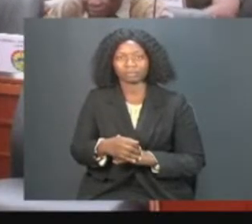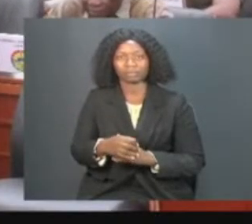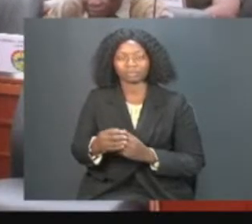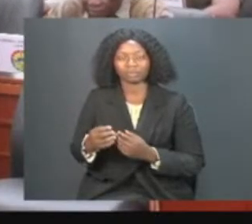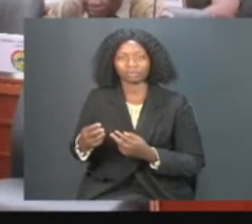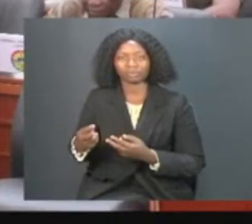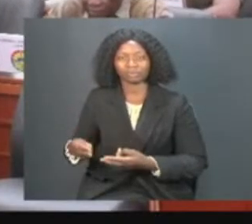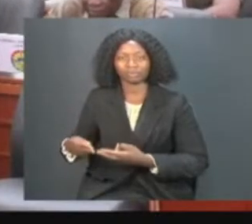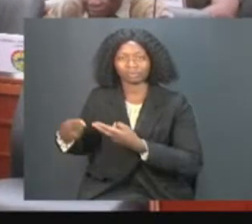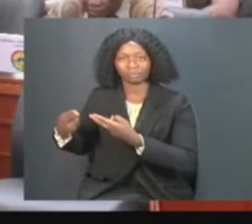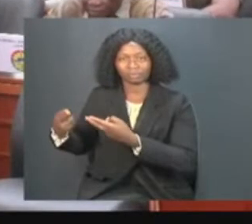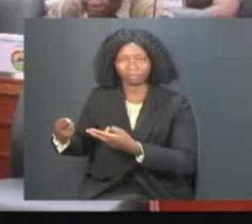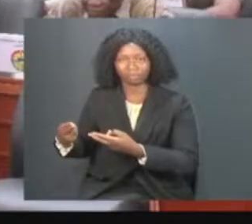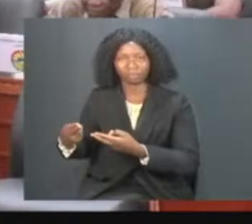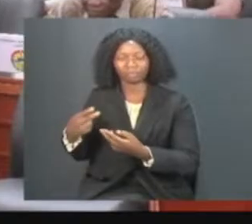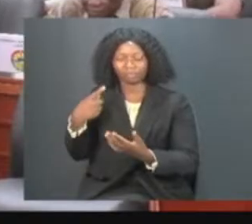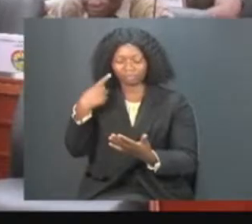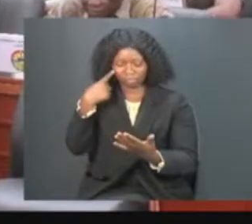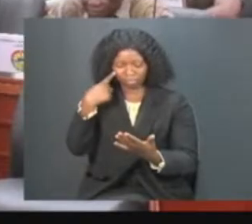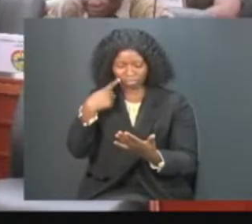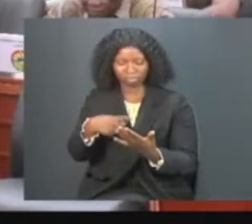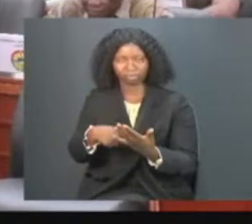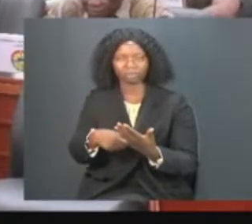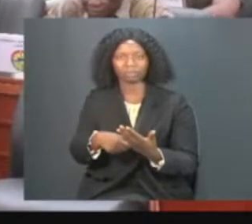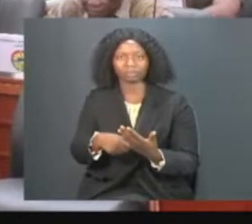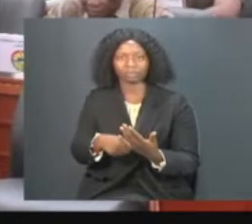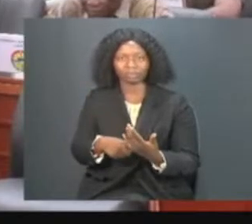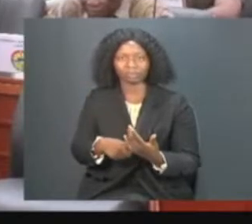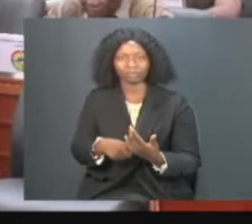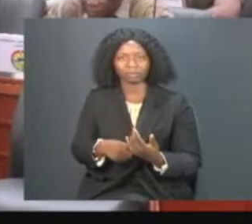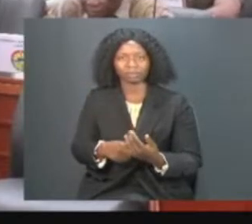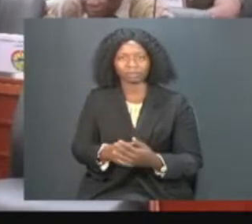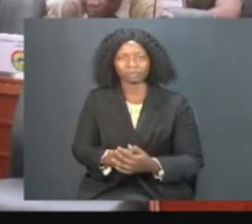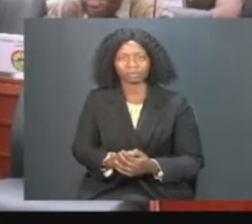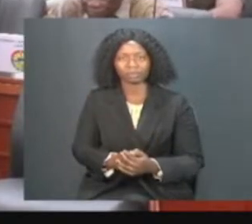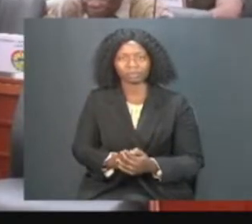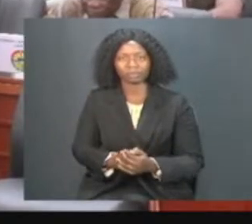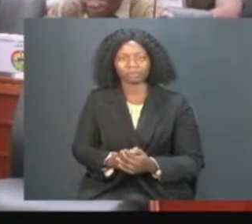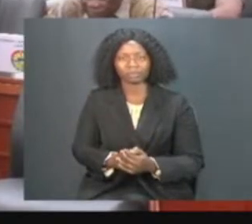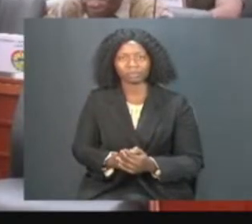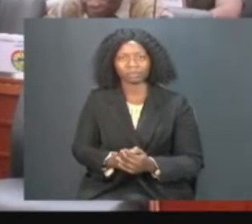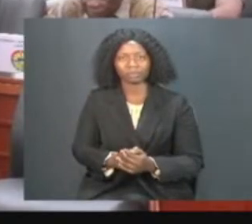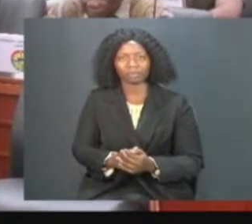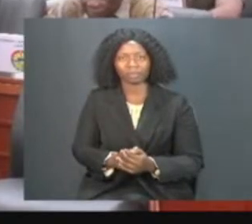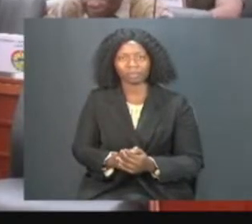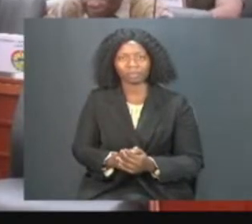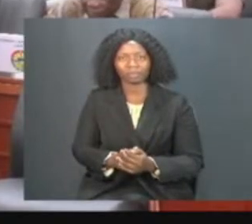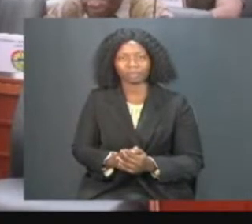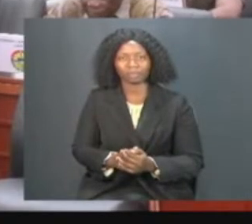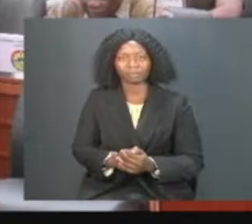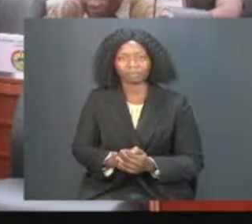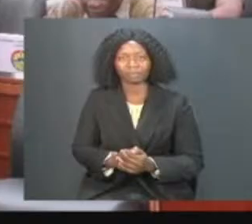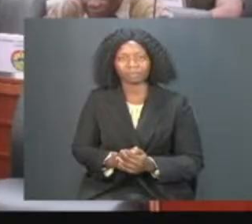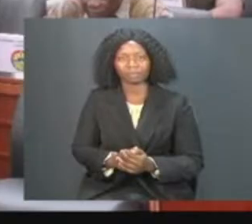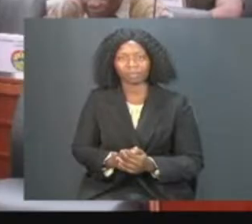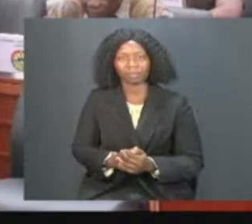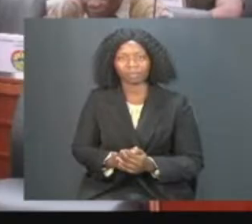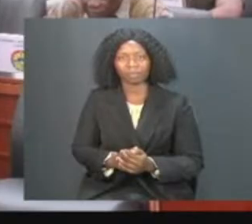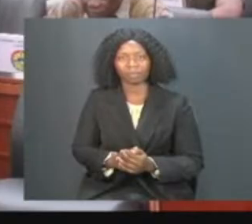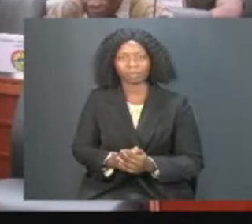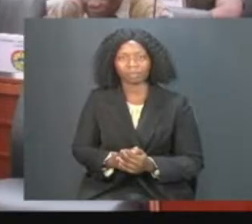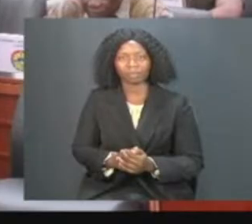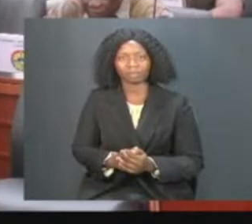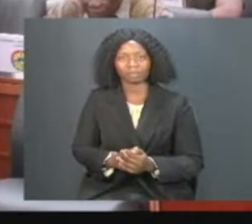to refer the amendments to the... Well, your application,